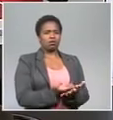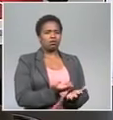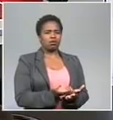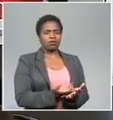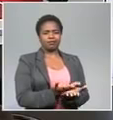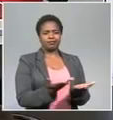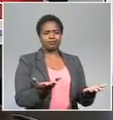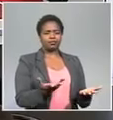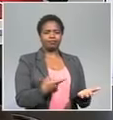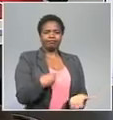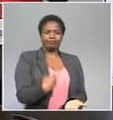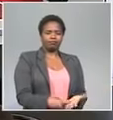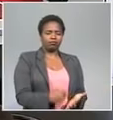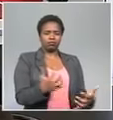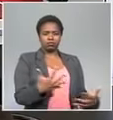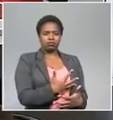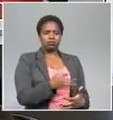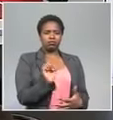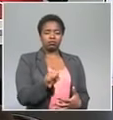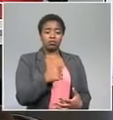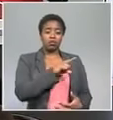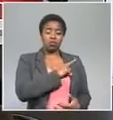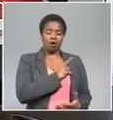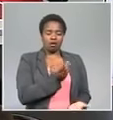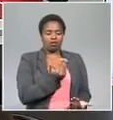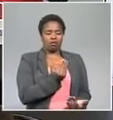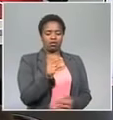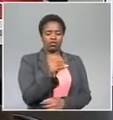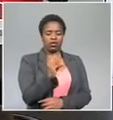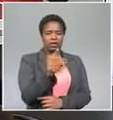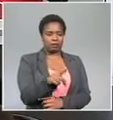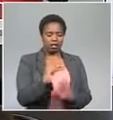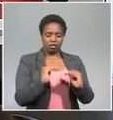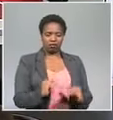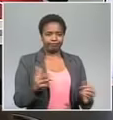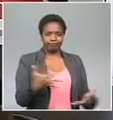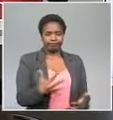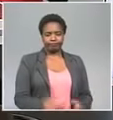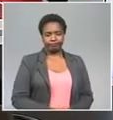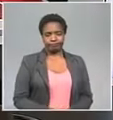the rand and shocked investors who just weren't expecting GDP to be so low.